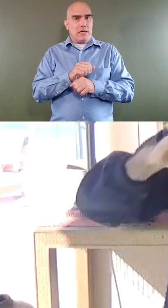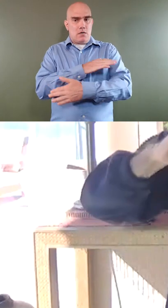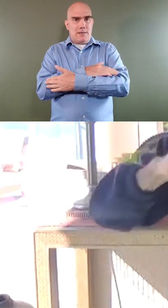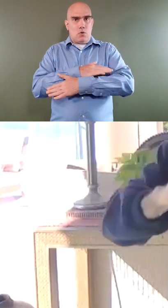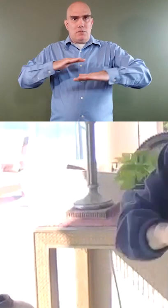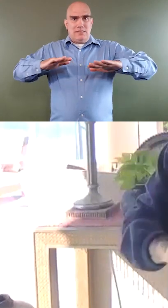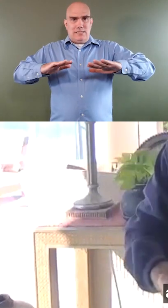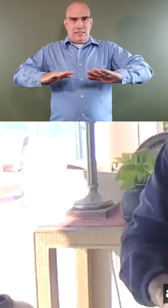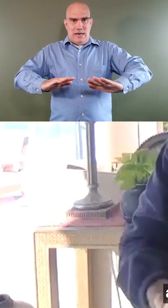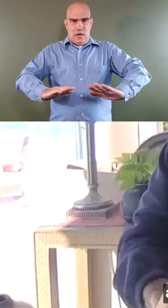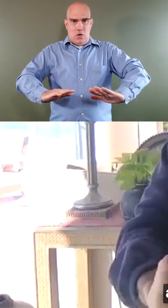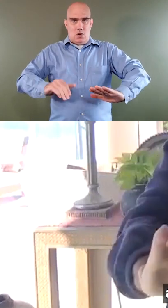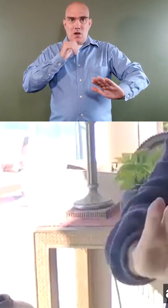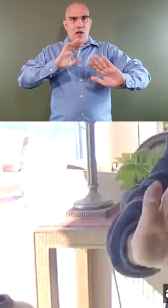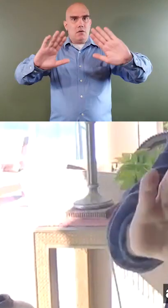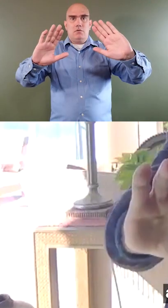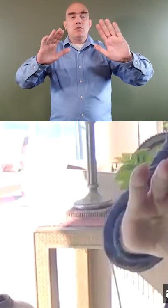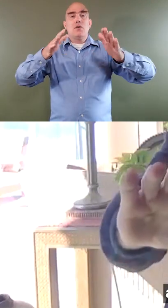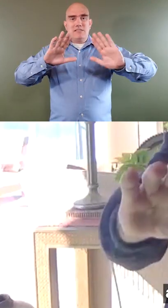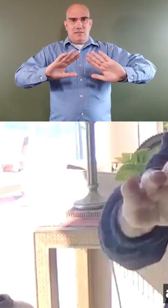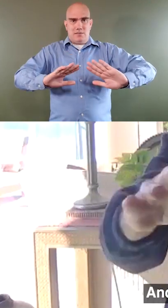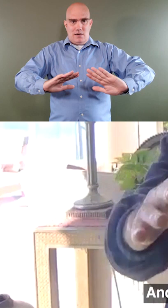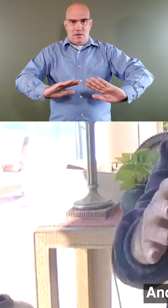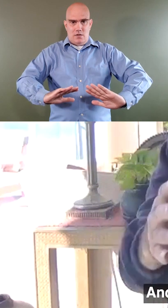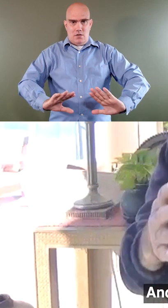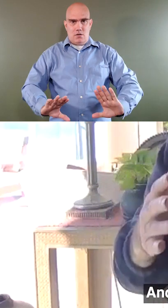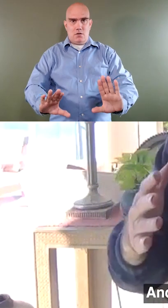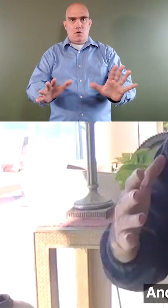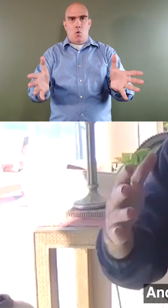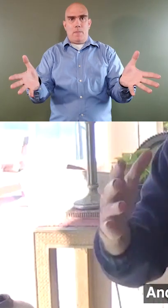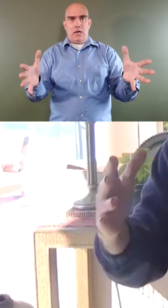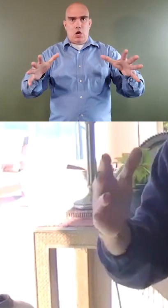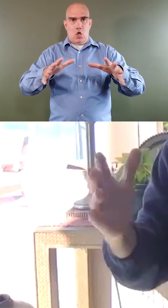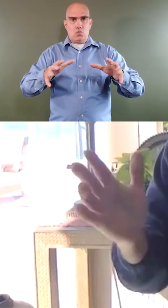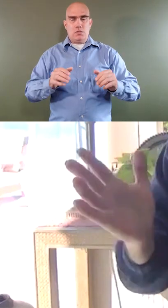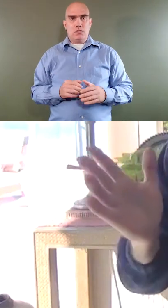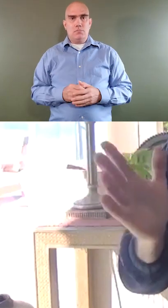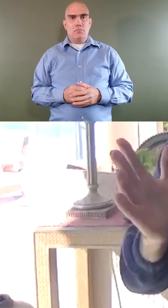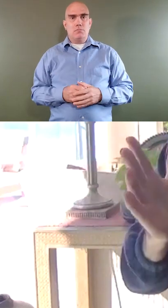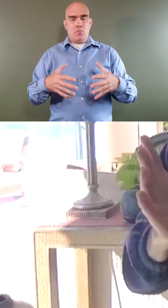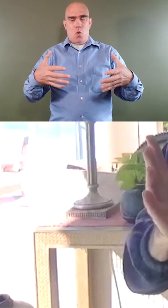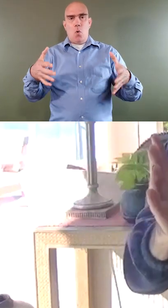hands down in an arc and pushing forward and up, and turning and open and closing.